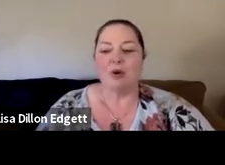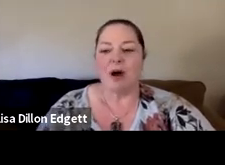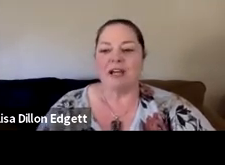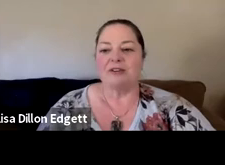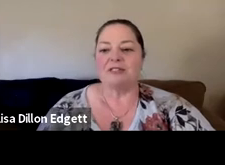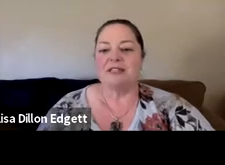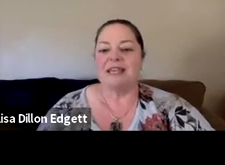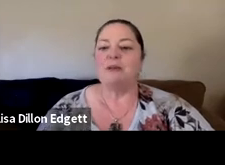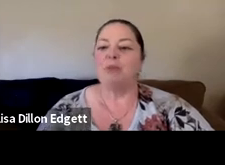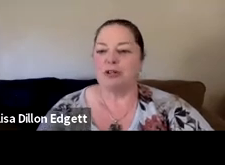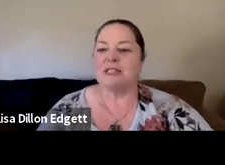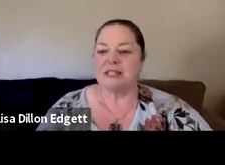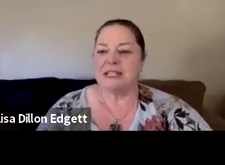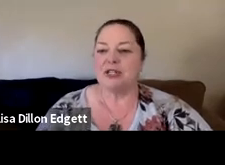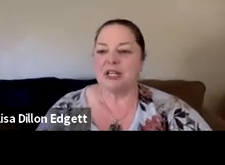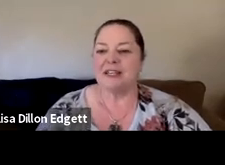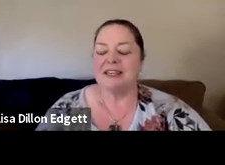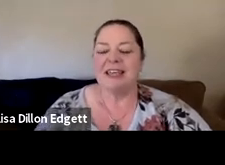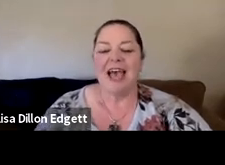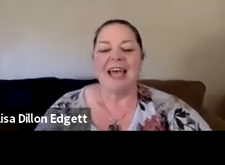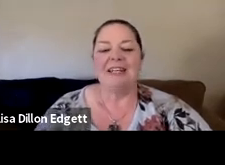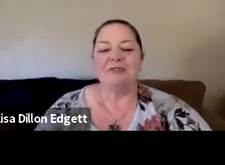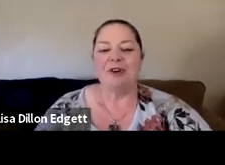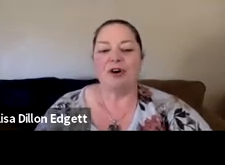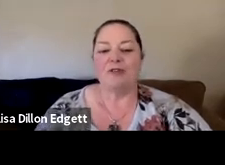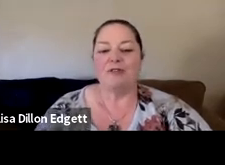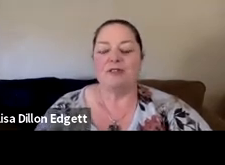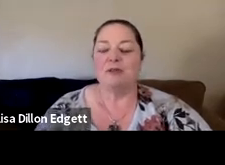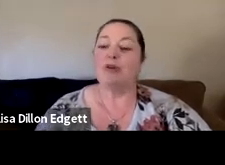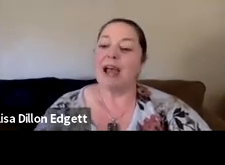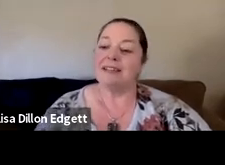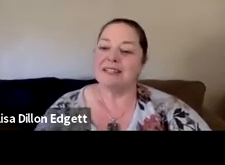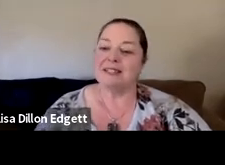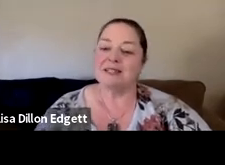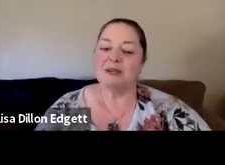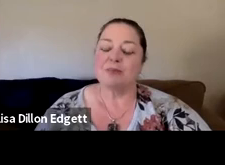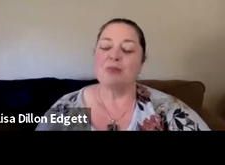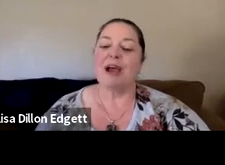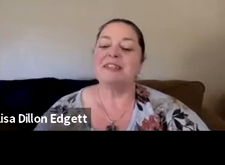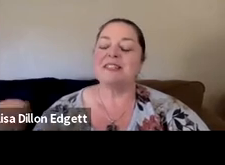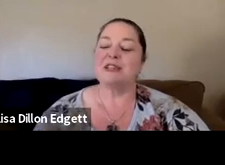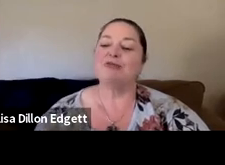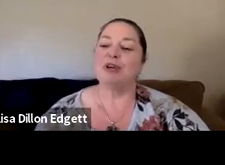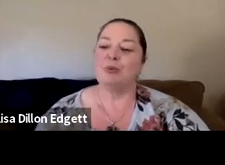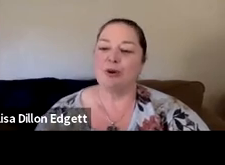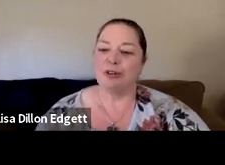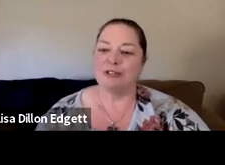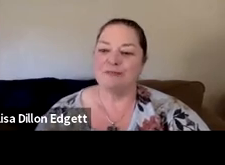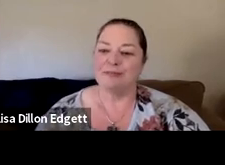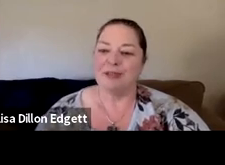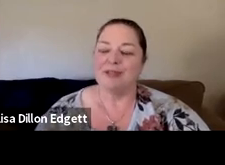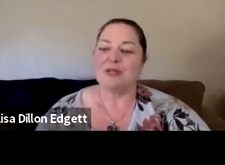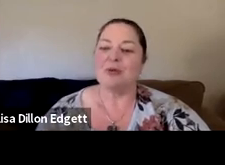really requires in-person teaching, and it involves practice, but practice in the real